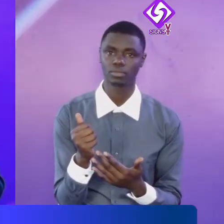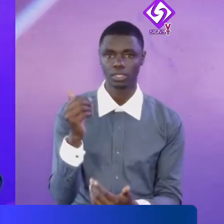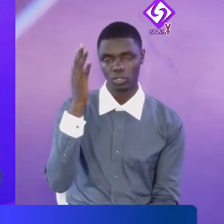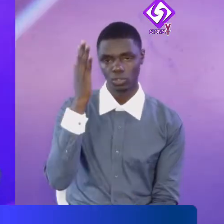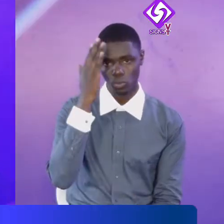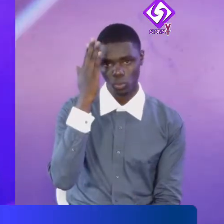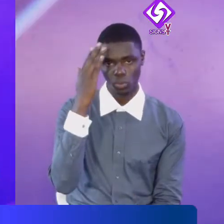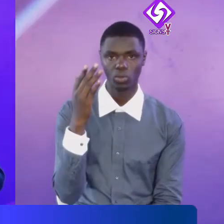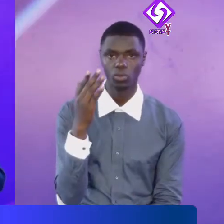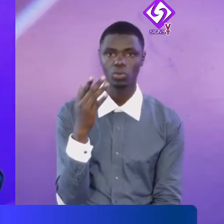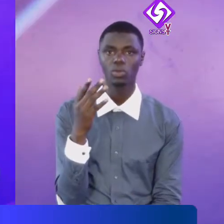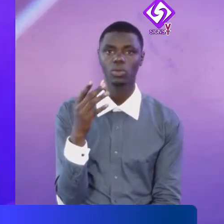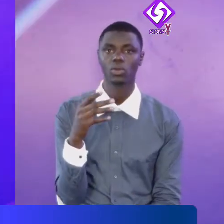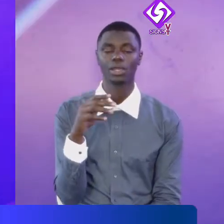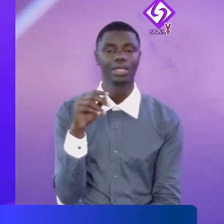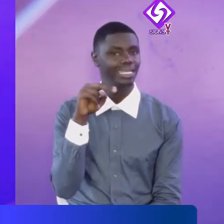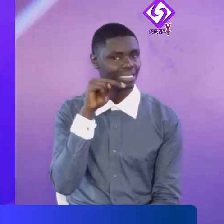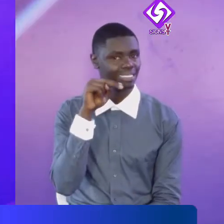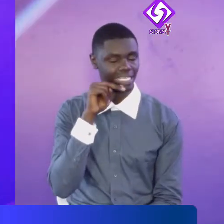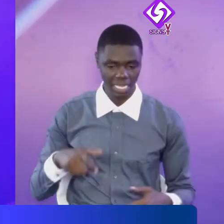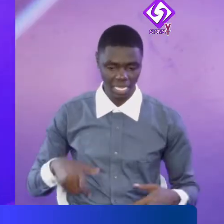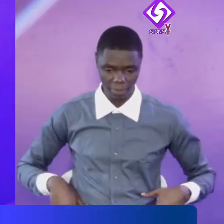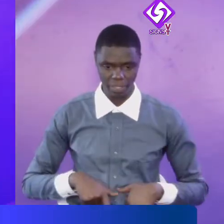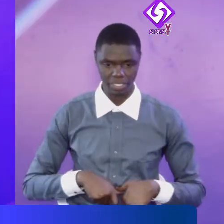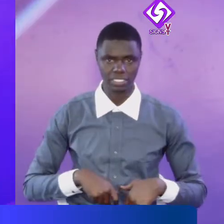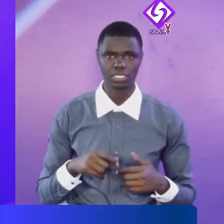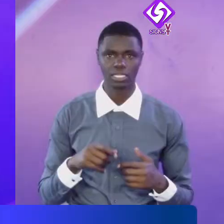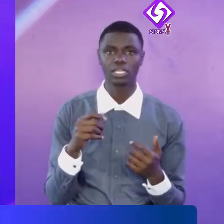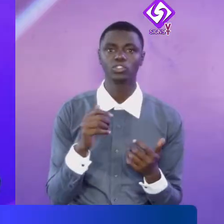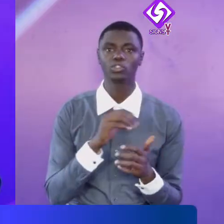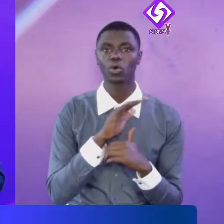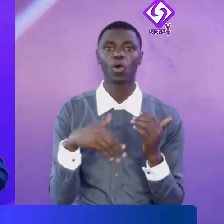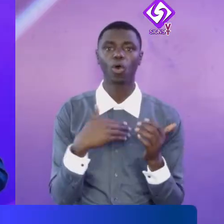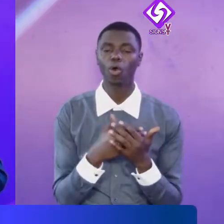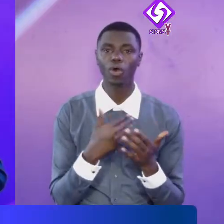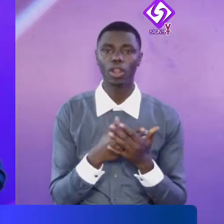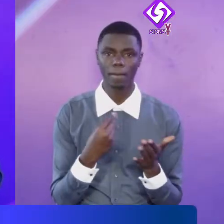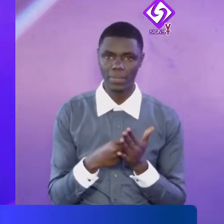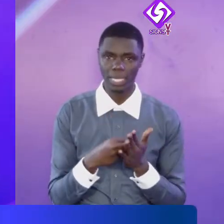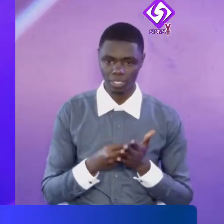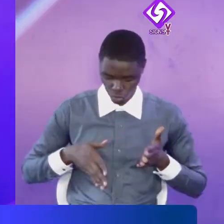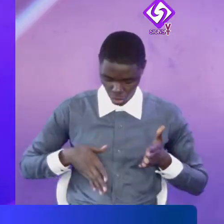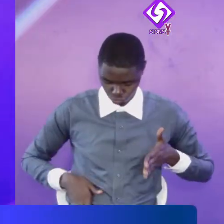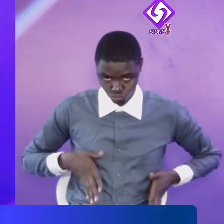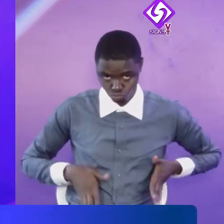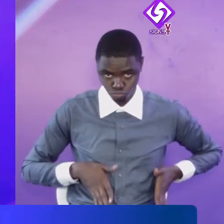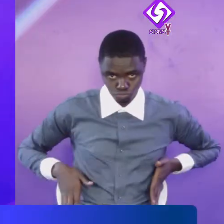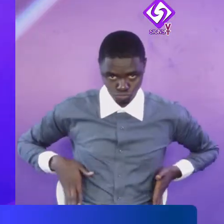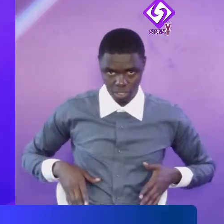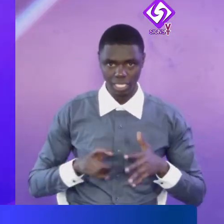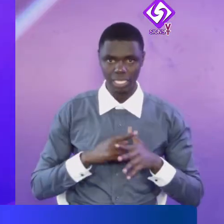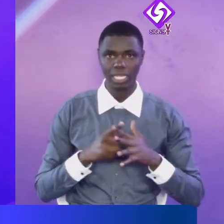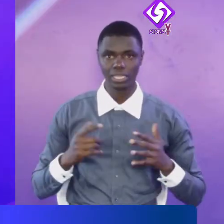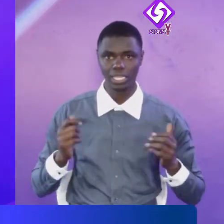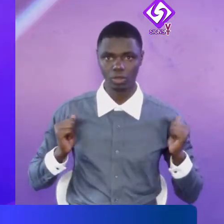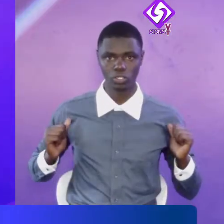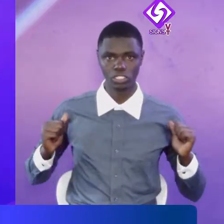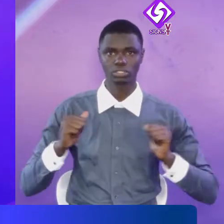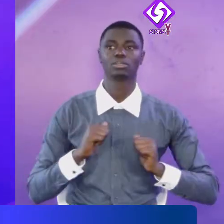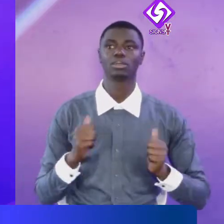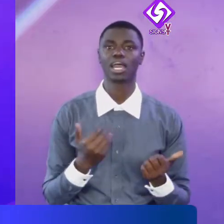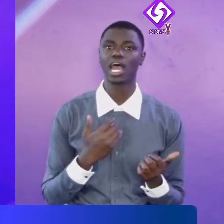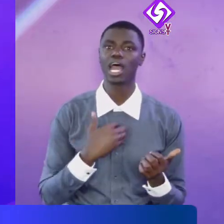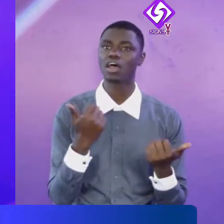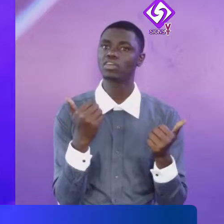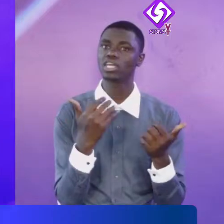is? It's a belt that you can arrange all the notes on your waist. Then now you sit in your coat and you're being asked, do you have any money? Say, no,